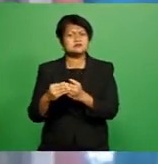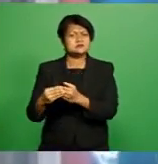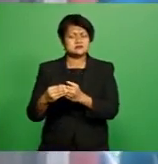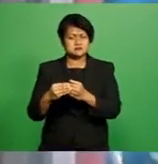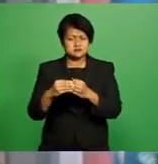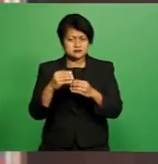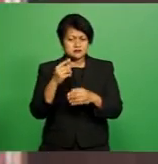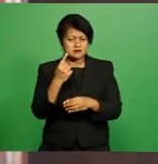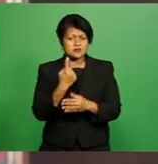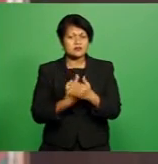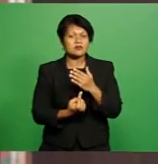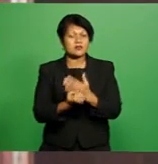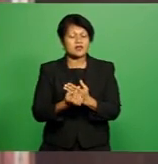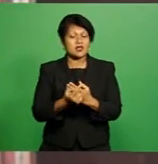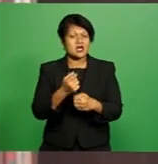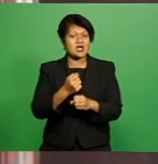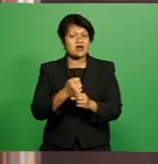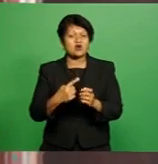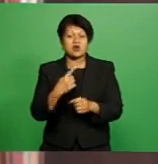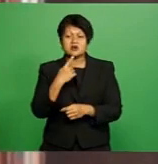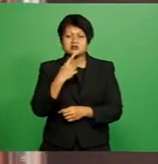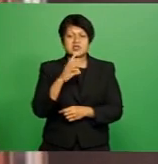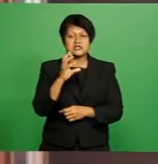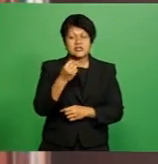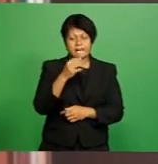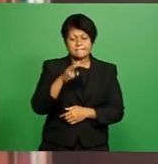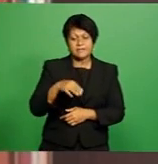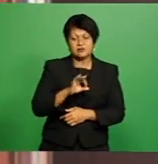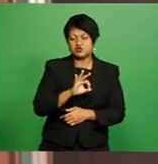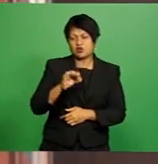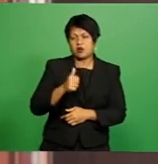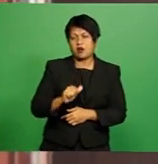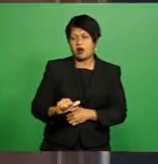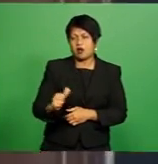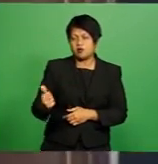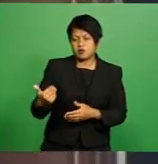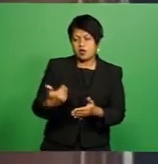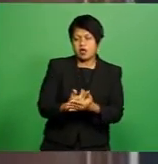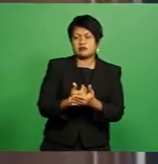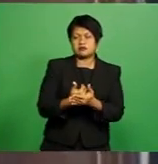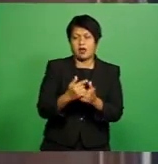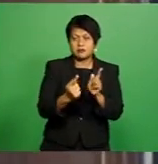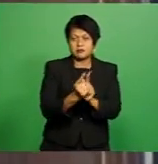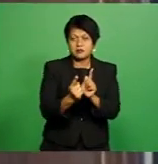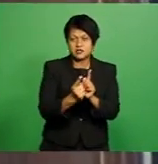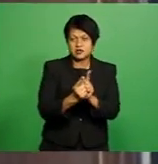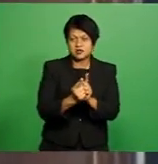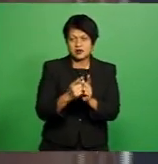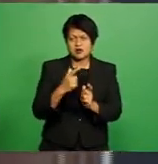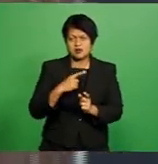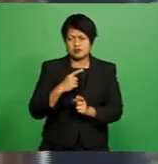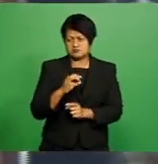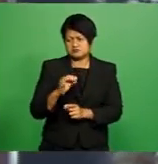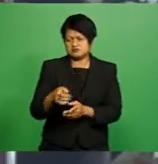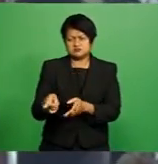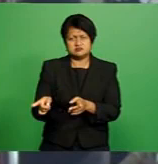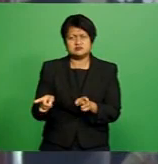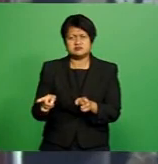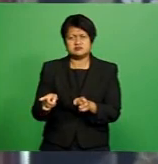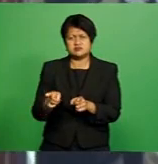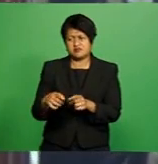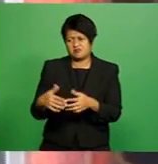confirmed some members were told to stay out since they have been named as potential candidates for his predecessor's proposed